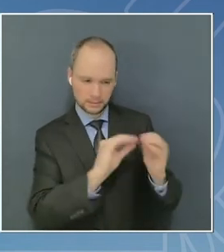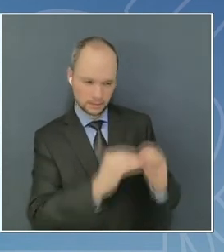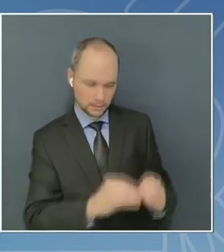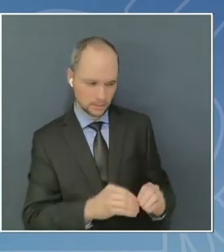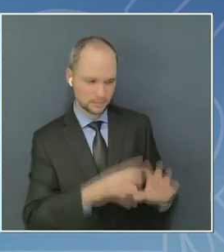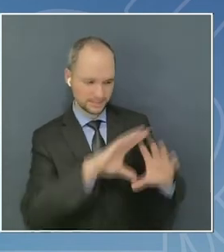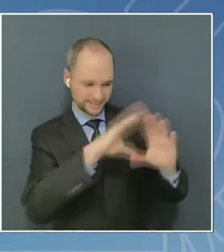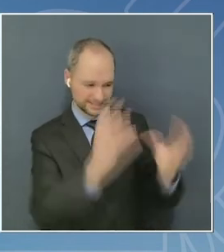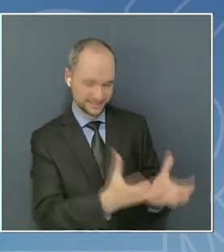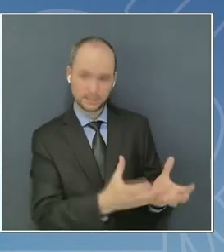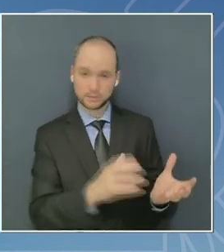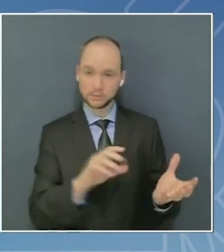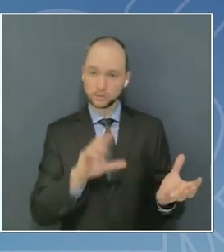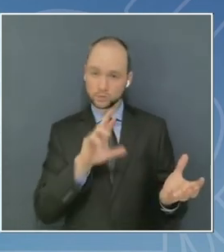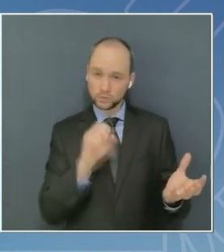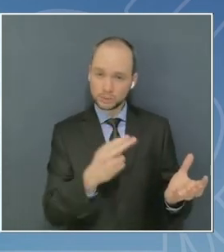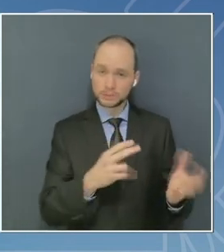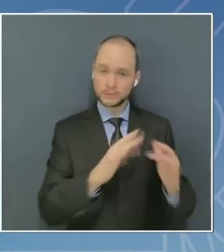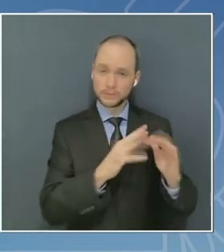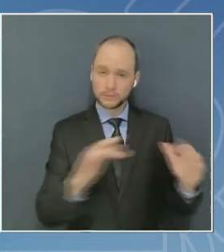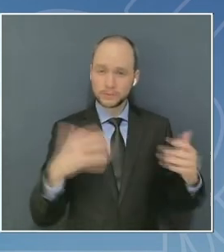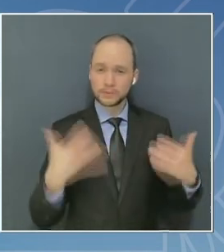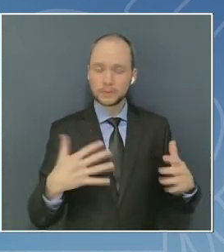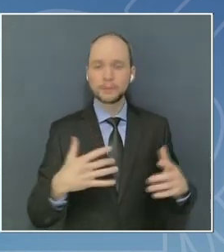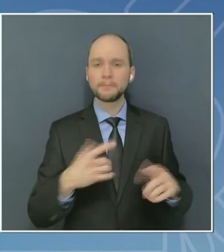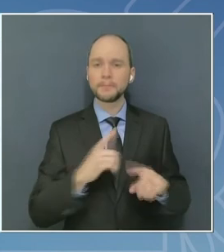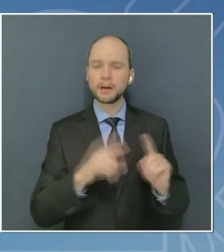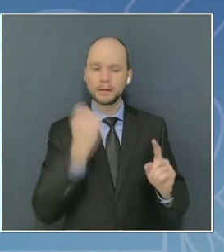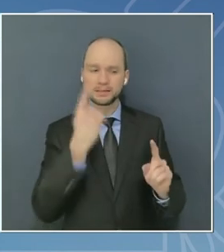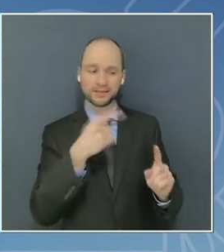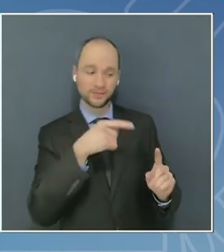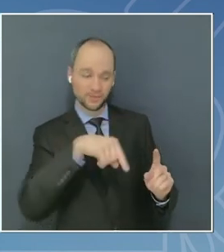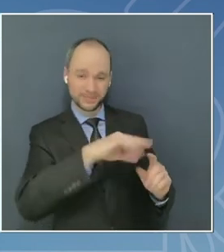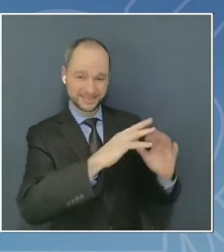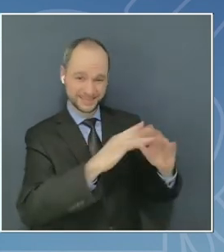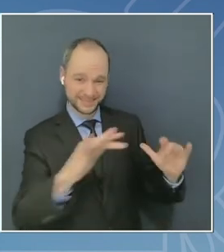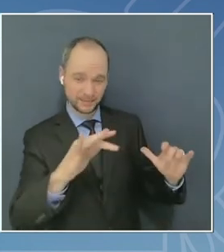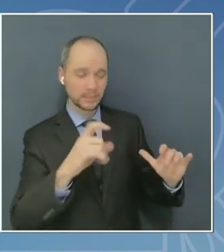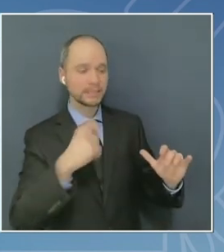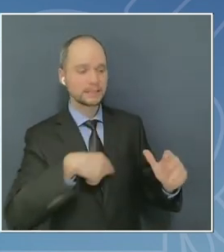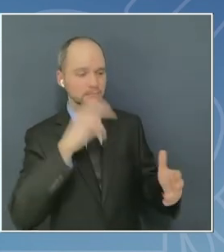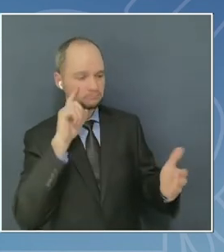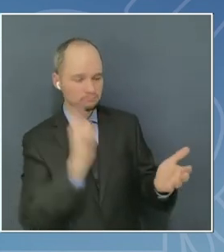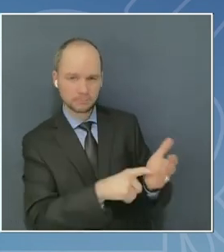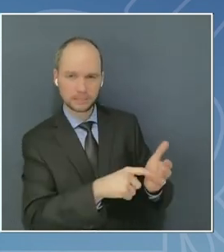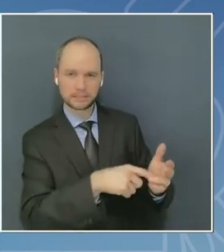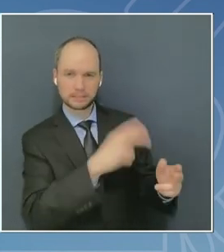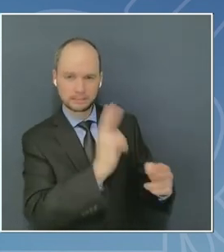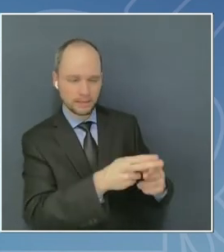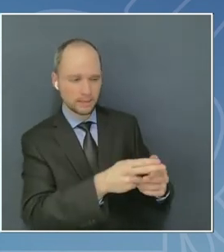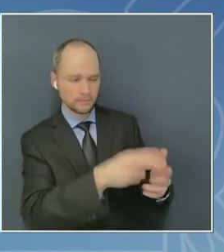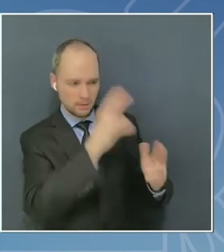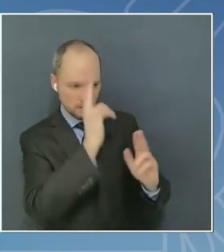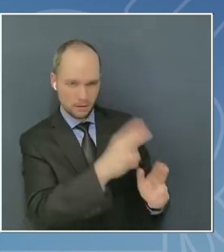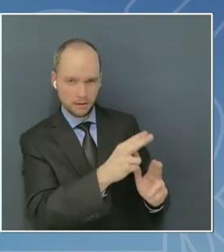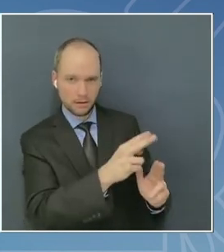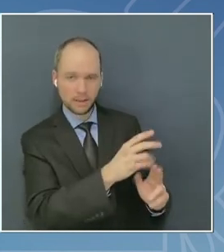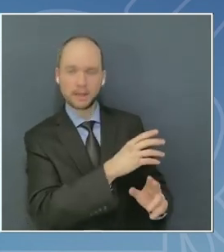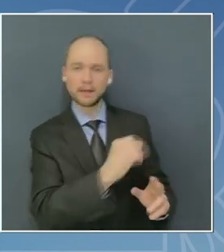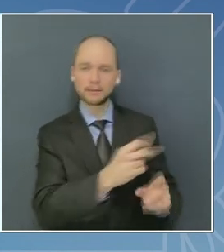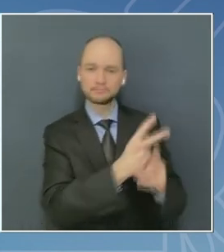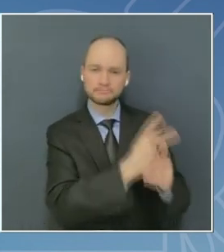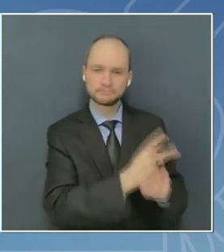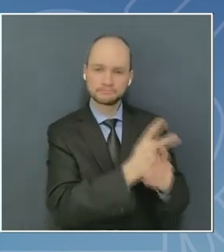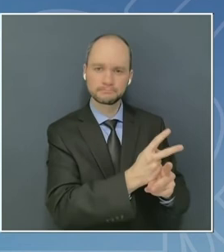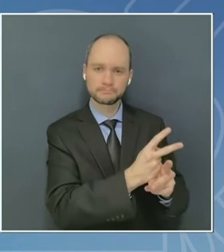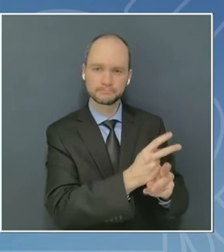diversity are differences. And we need to name those differences and honor those differences and celebrate those differences, but also tend to them too.